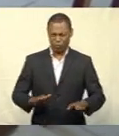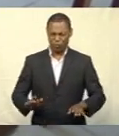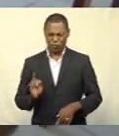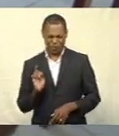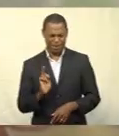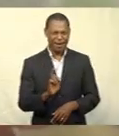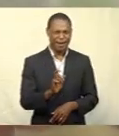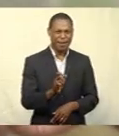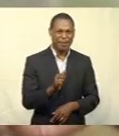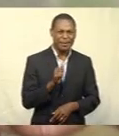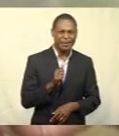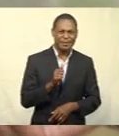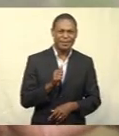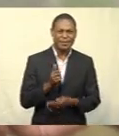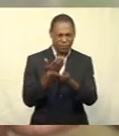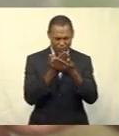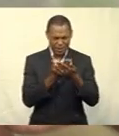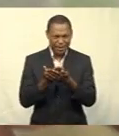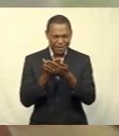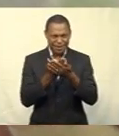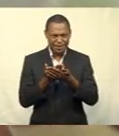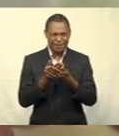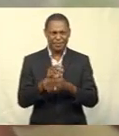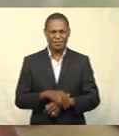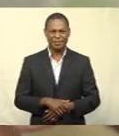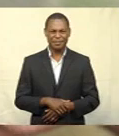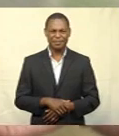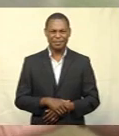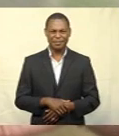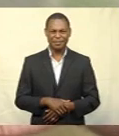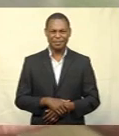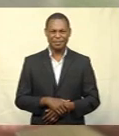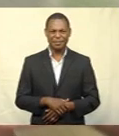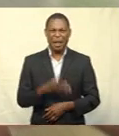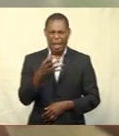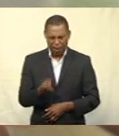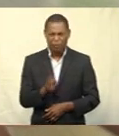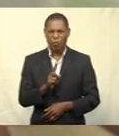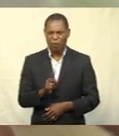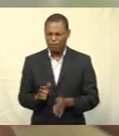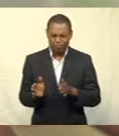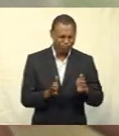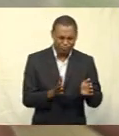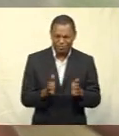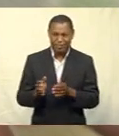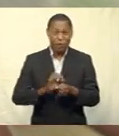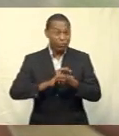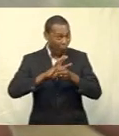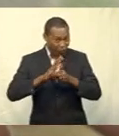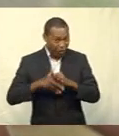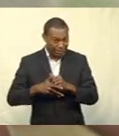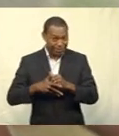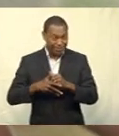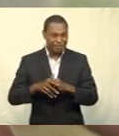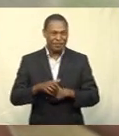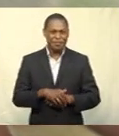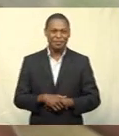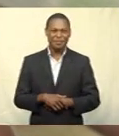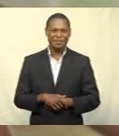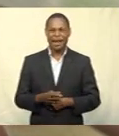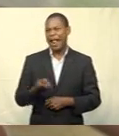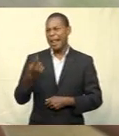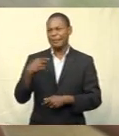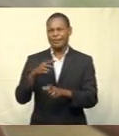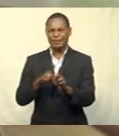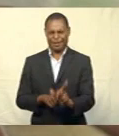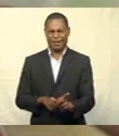studies. There have been quite a lot of movement last year due to COVID-19. This is